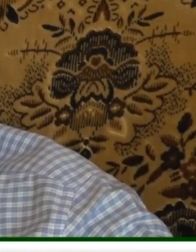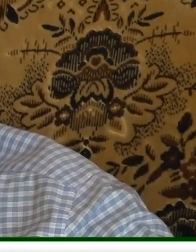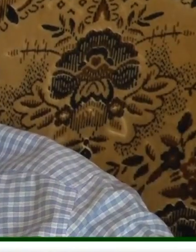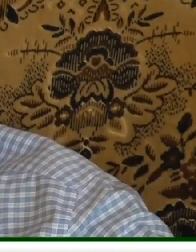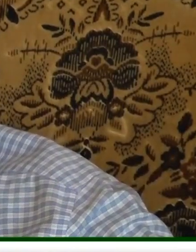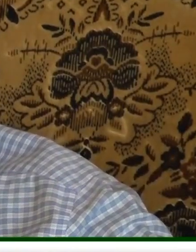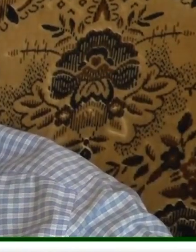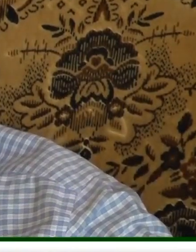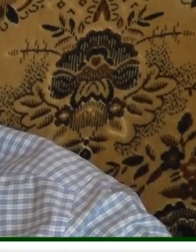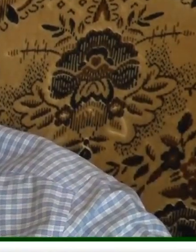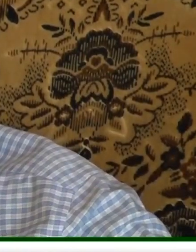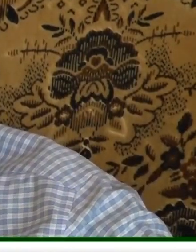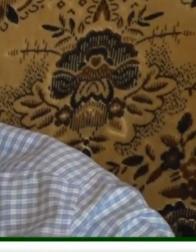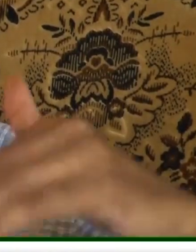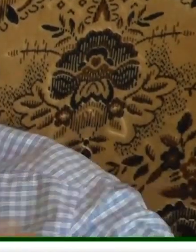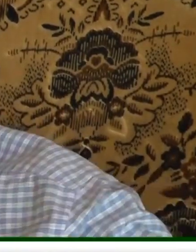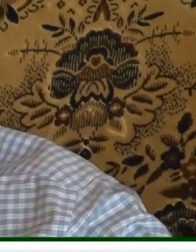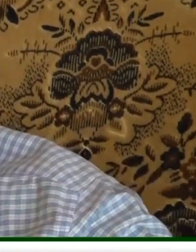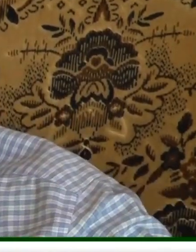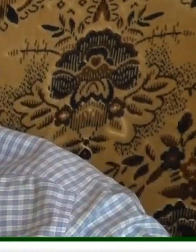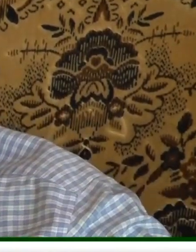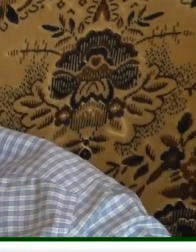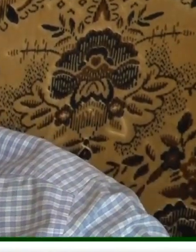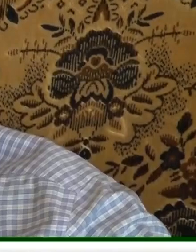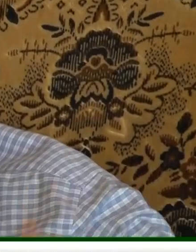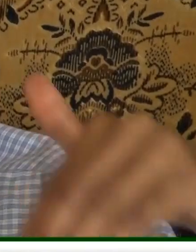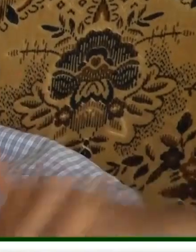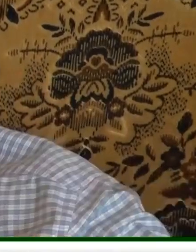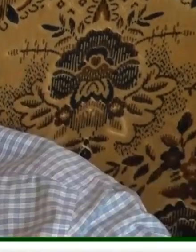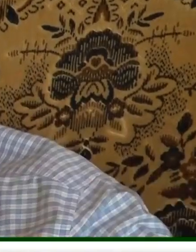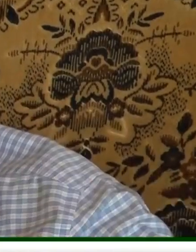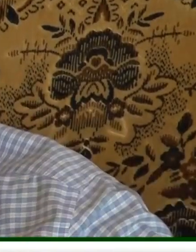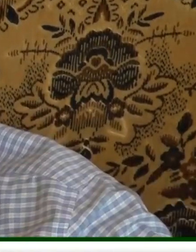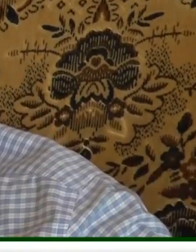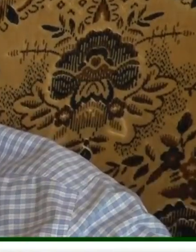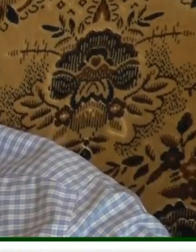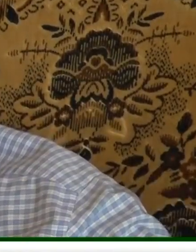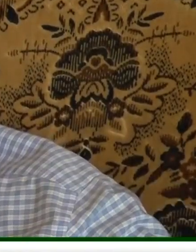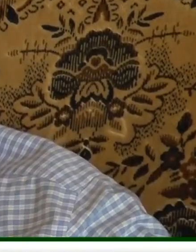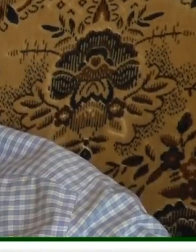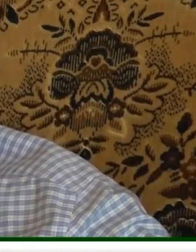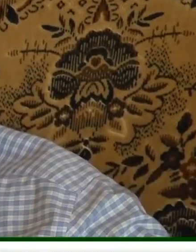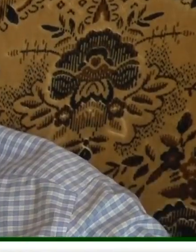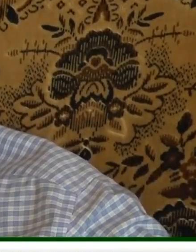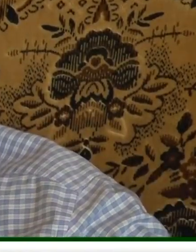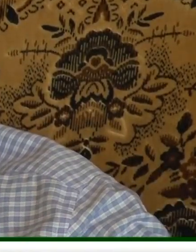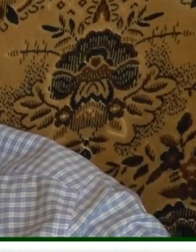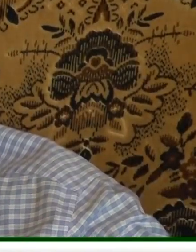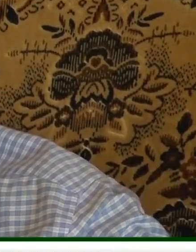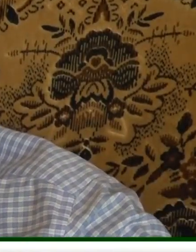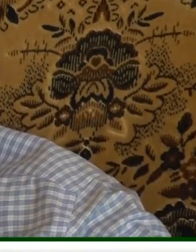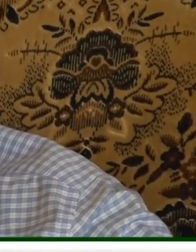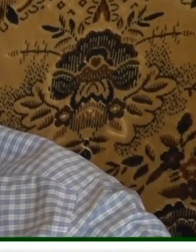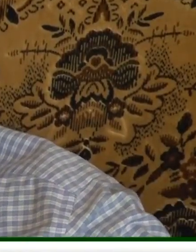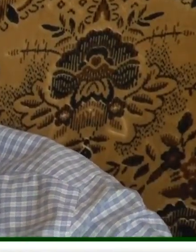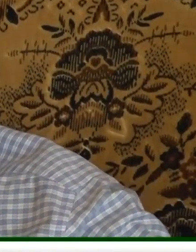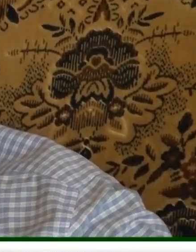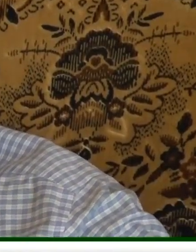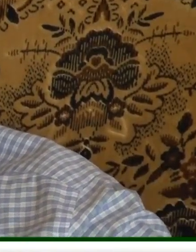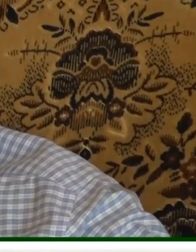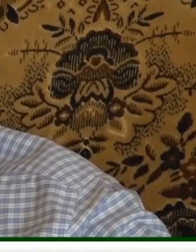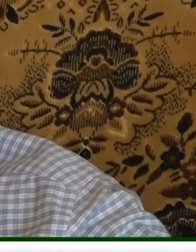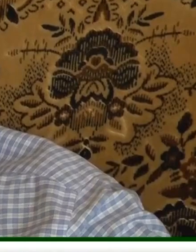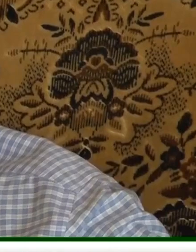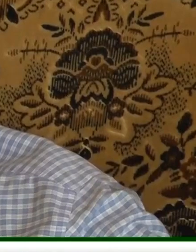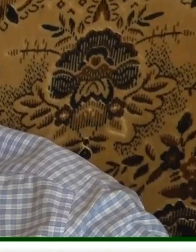resources into women's cricket at the community level and in the schools across Barbados. There's